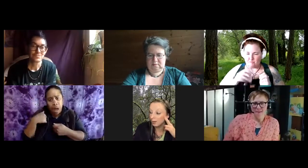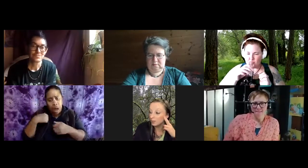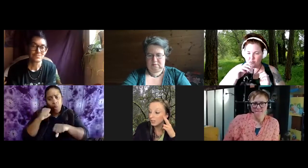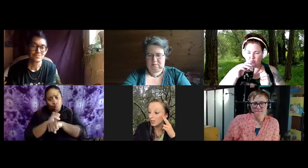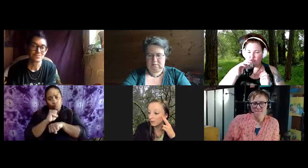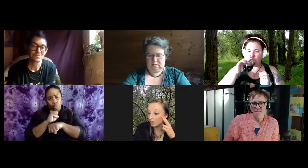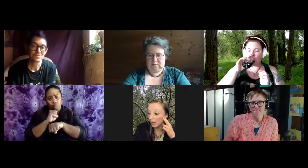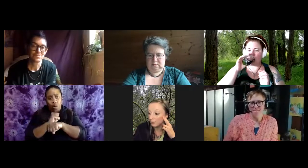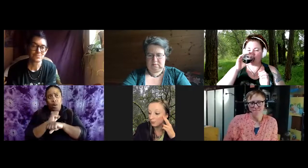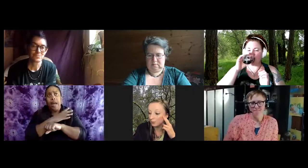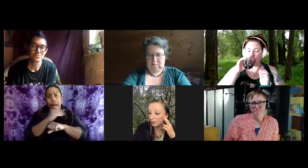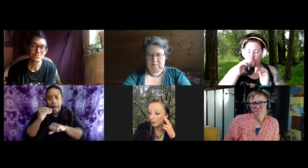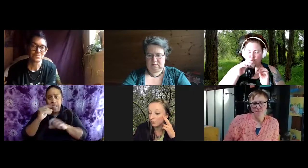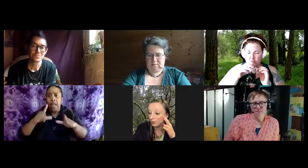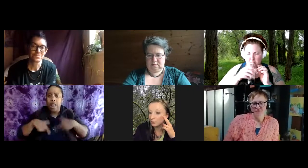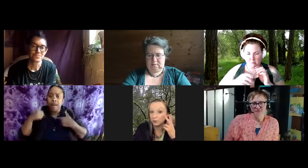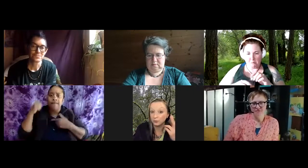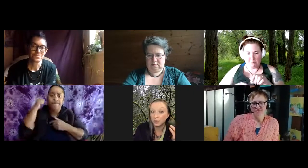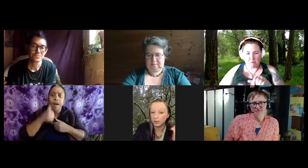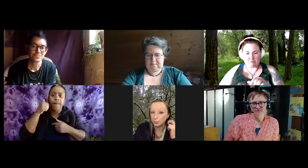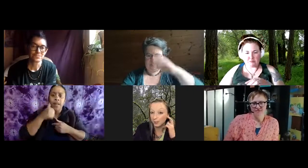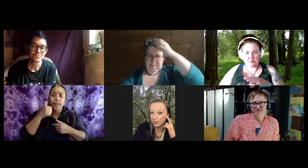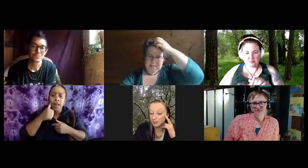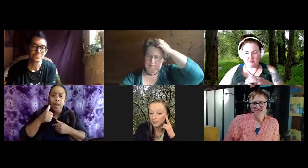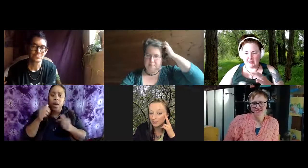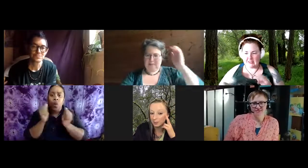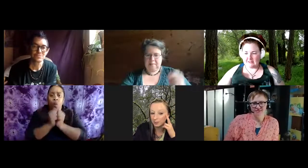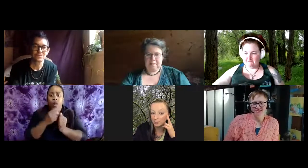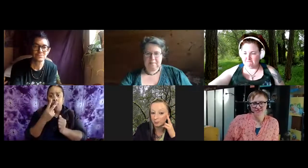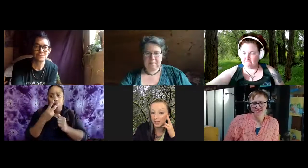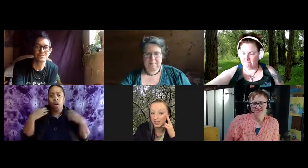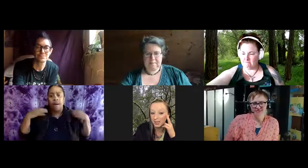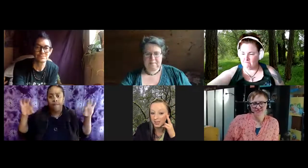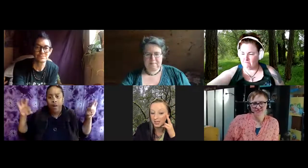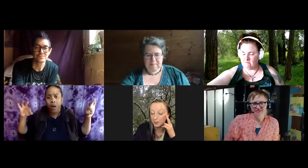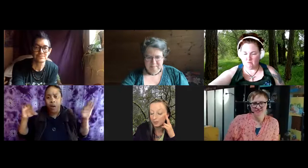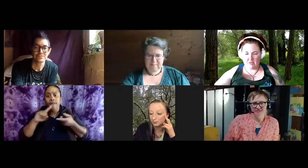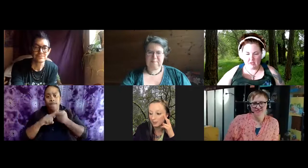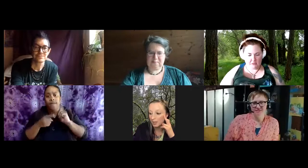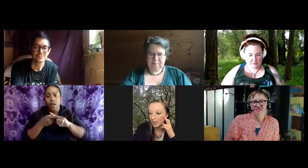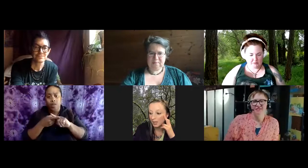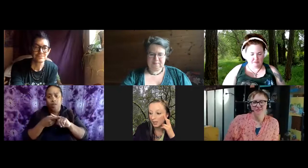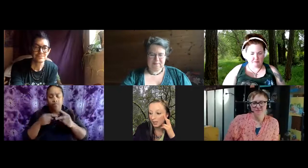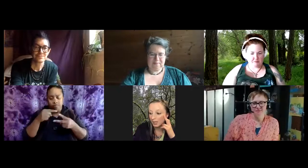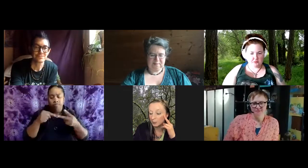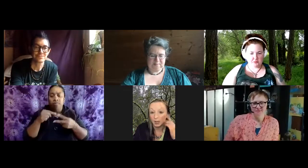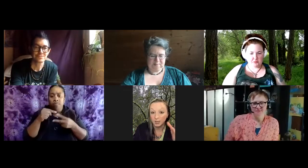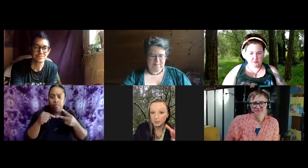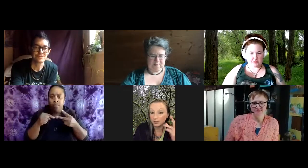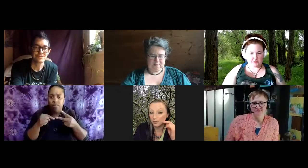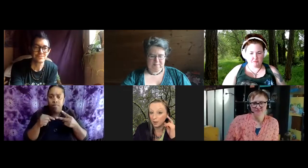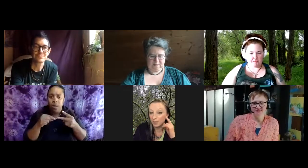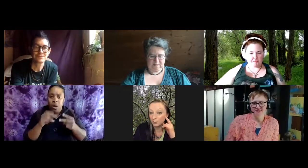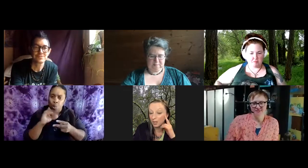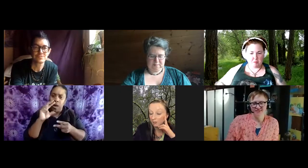my everyday life with two fairy companions. Their names are Winnie and Ama. And Winnie